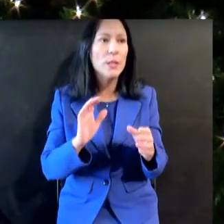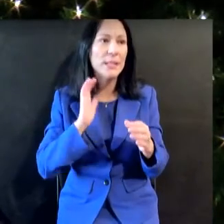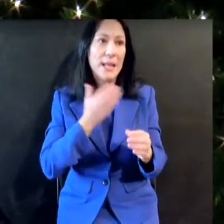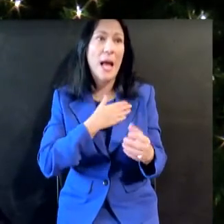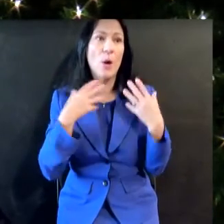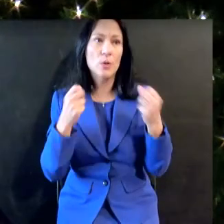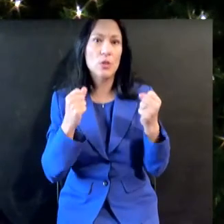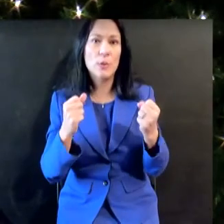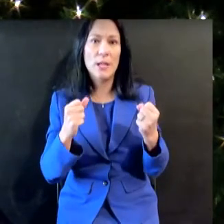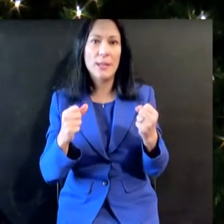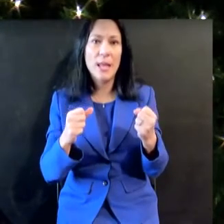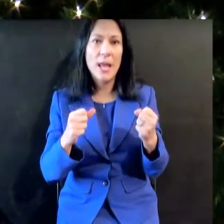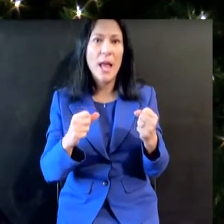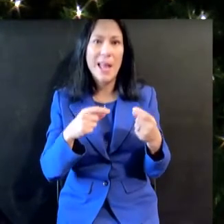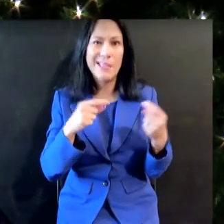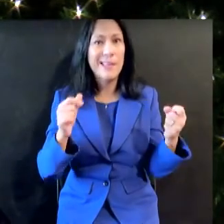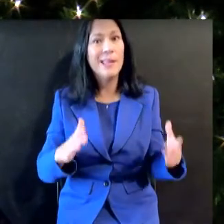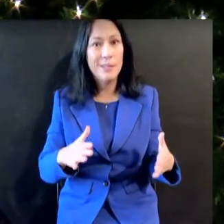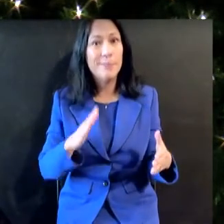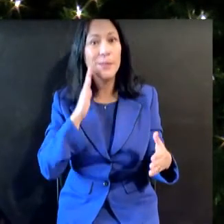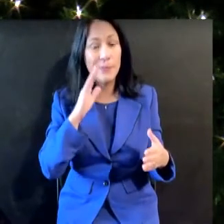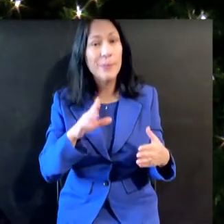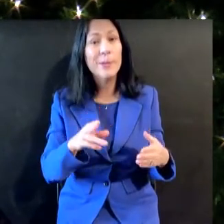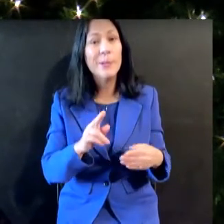enemy will use against us.